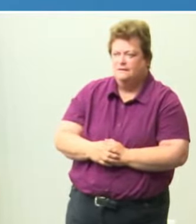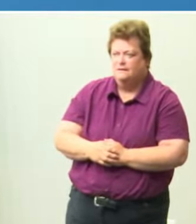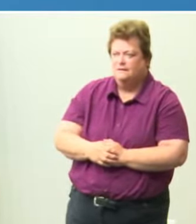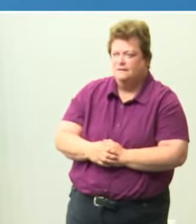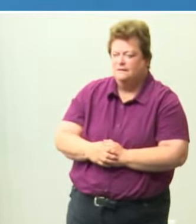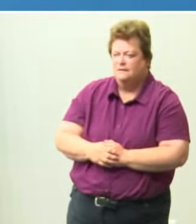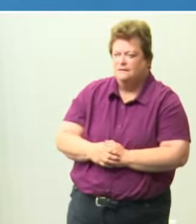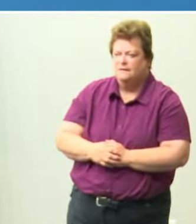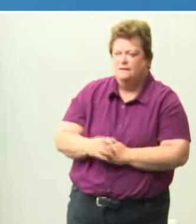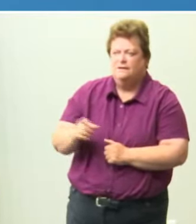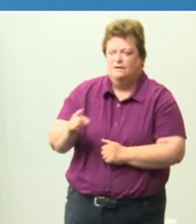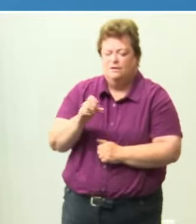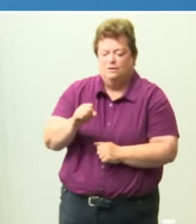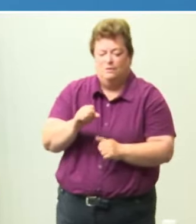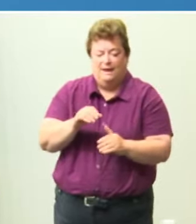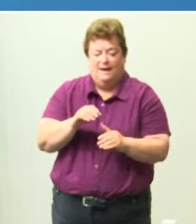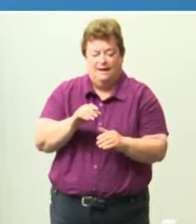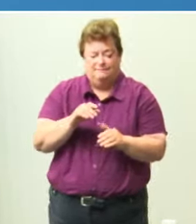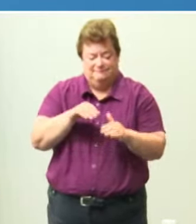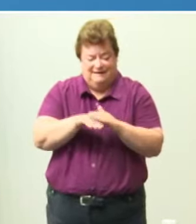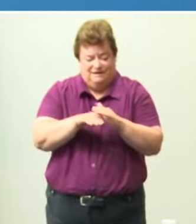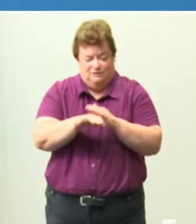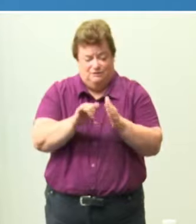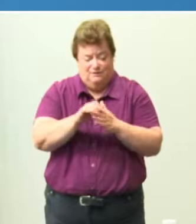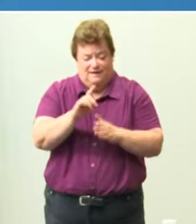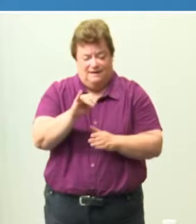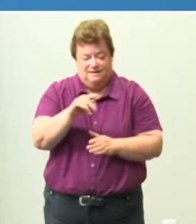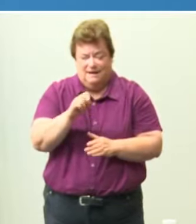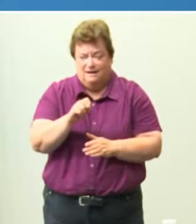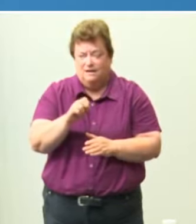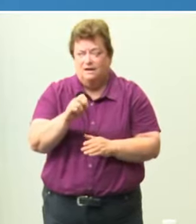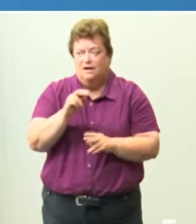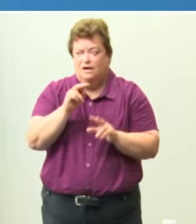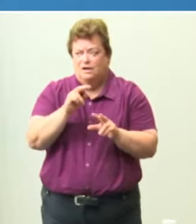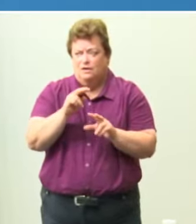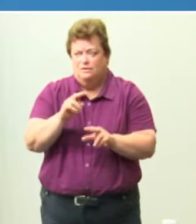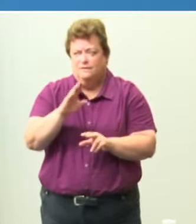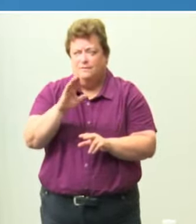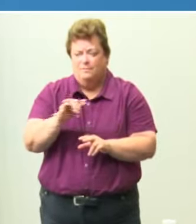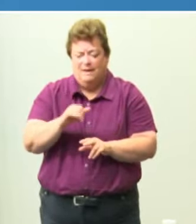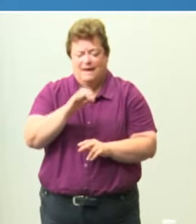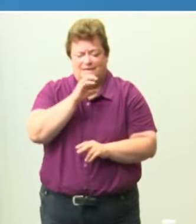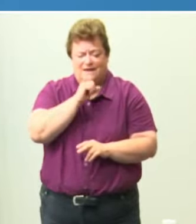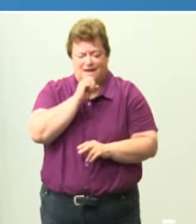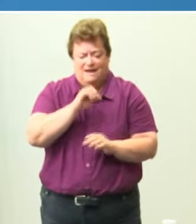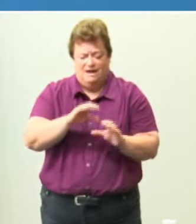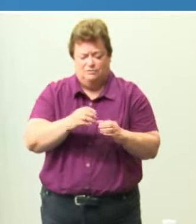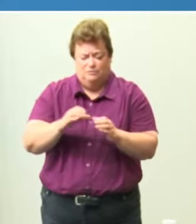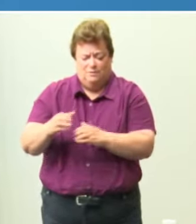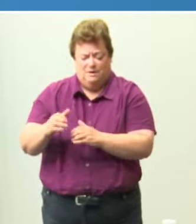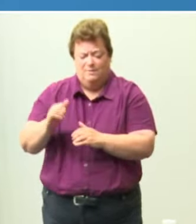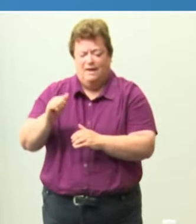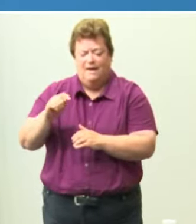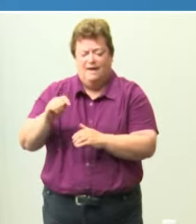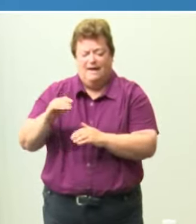Okay. You can access this data by navigating the weekly cases by age group tab in the bottom